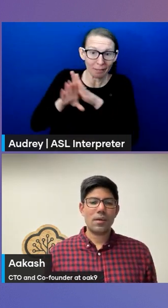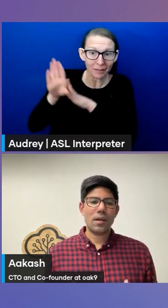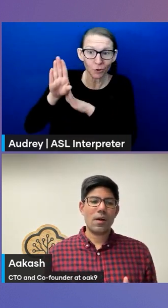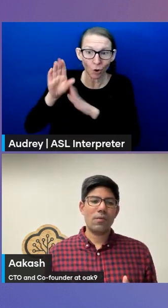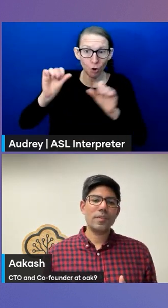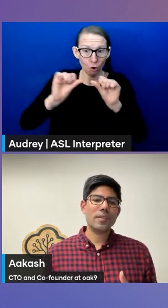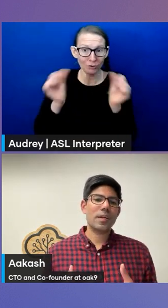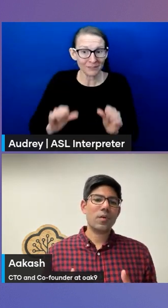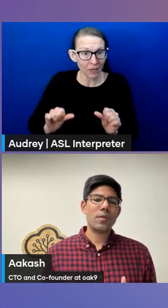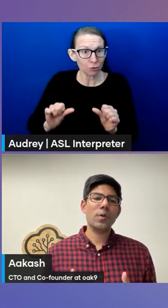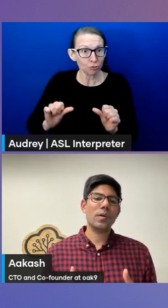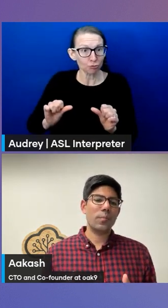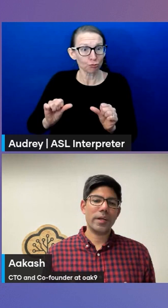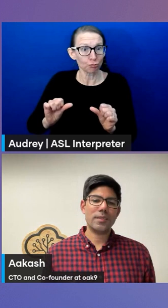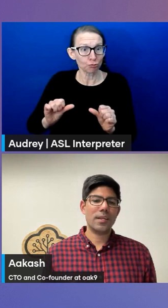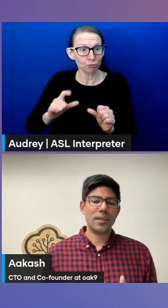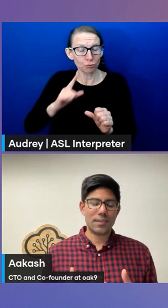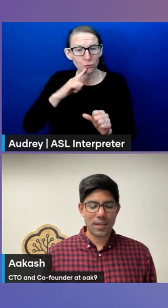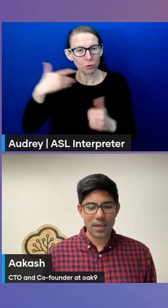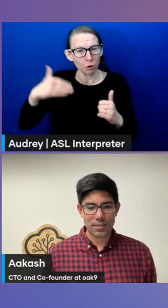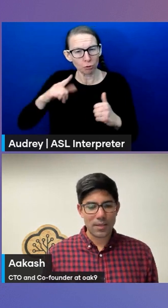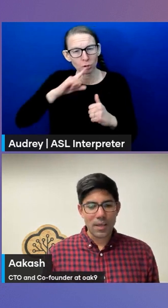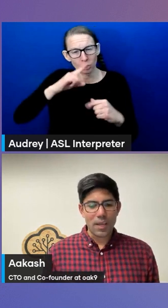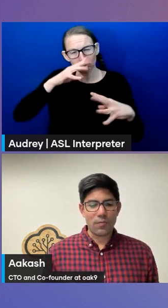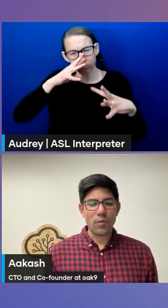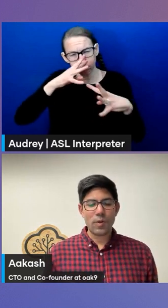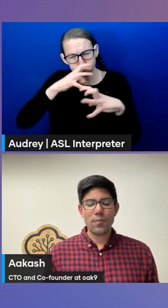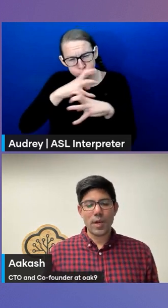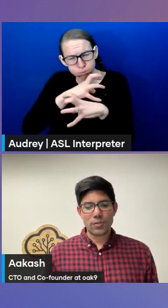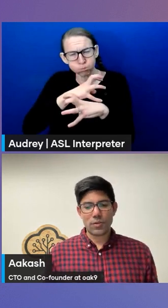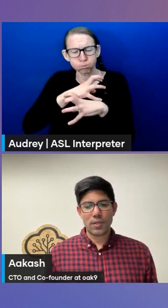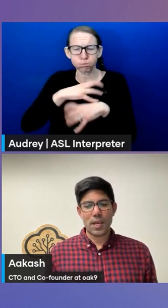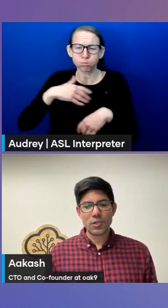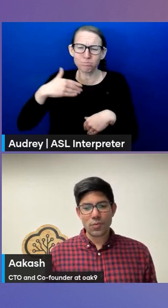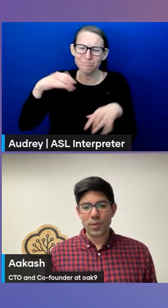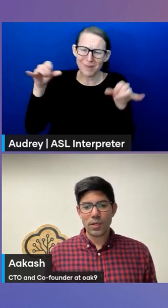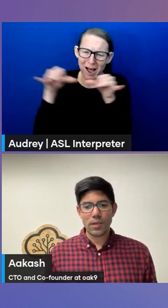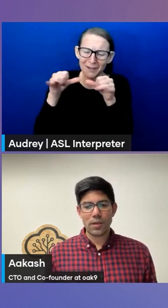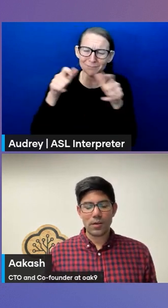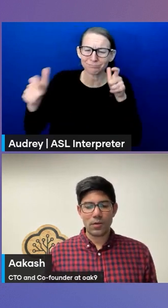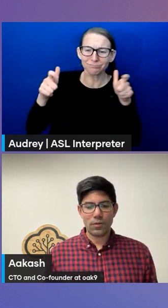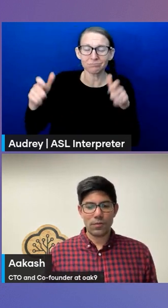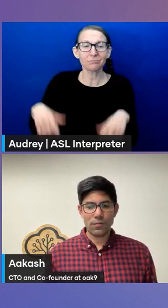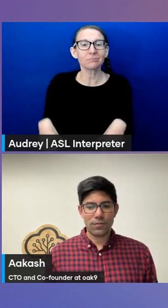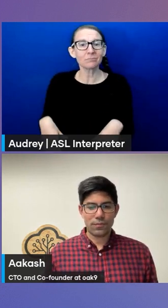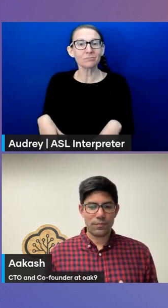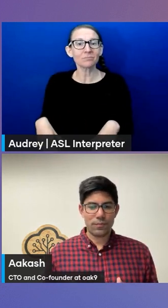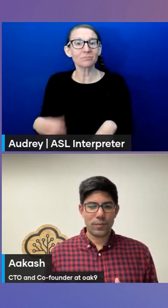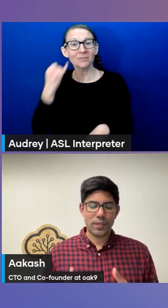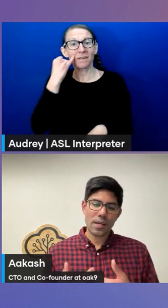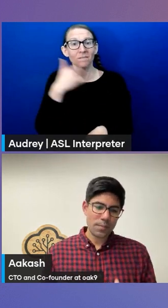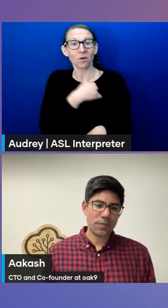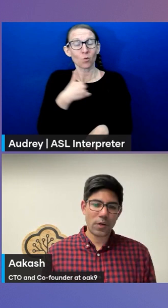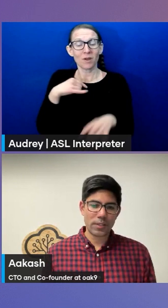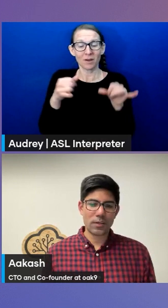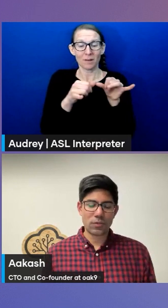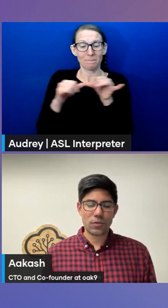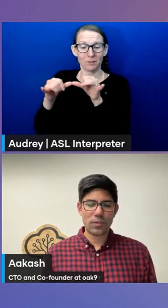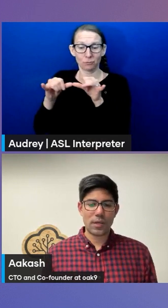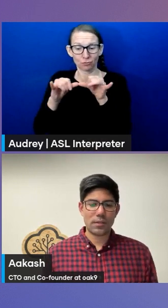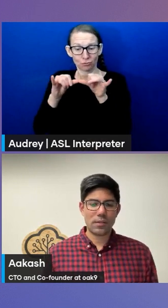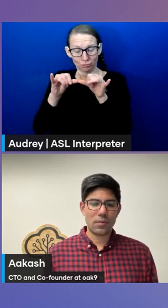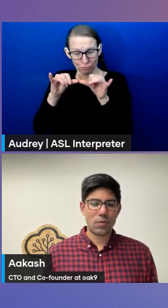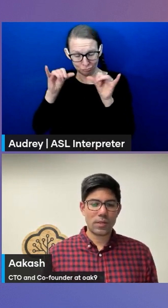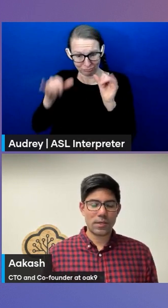are of this incredible complexity and size. If we were to measure the entropy of the types of